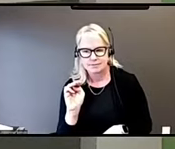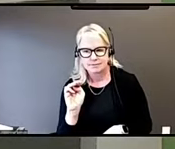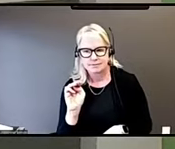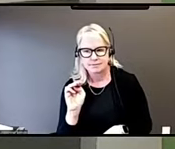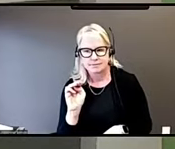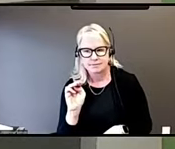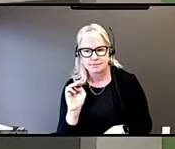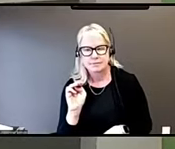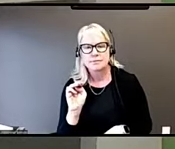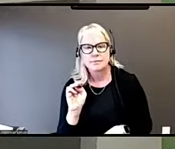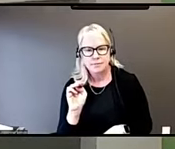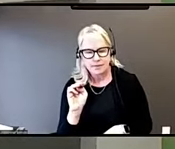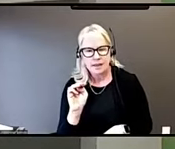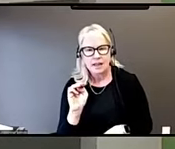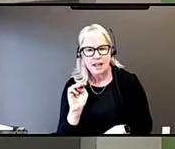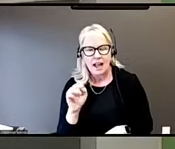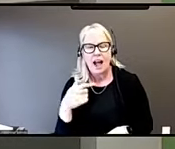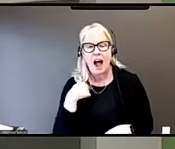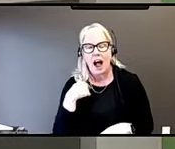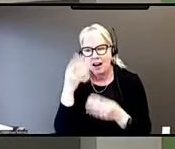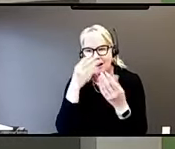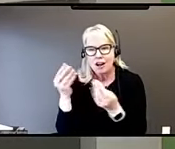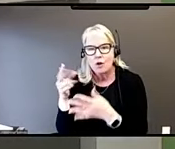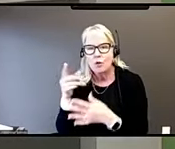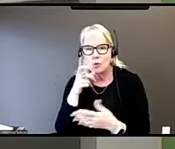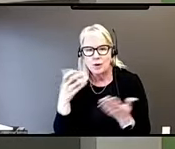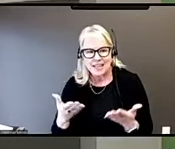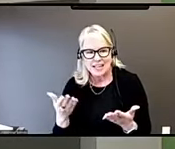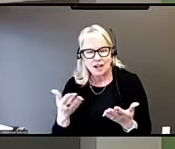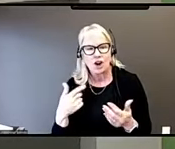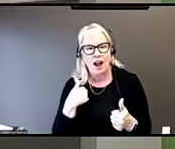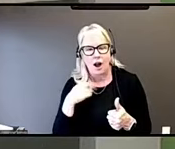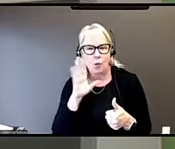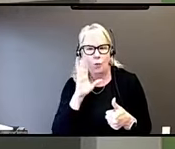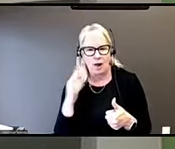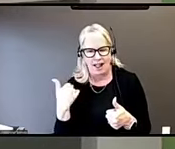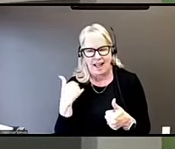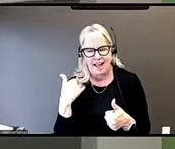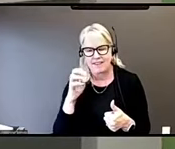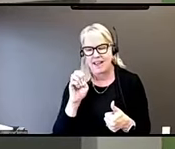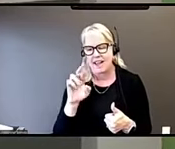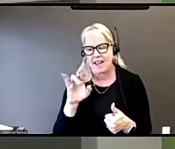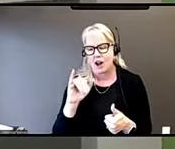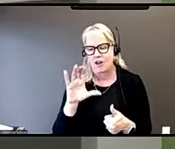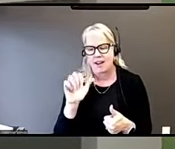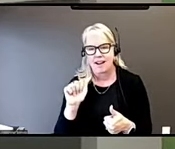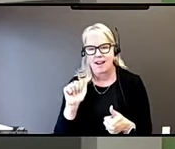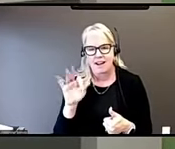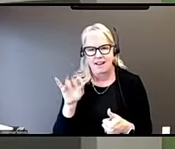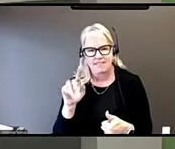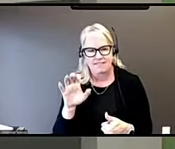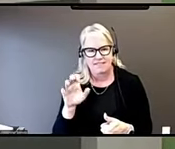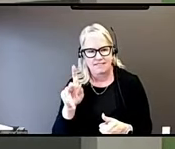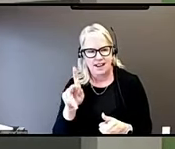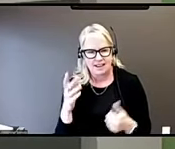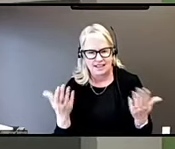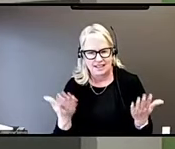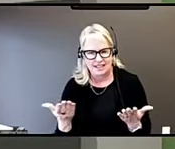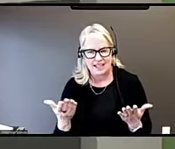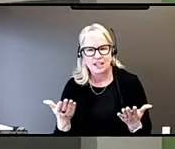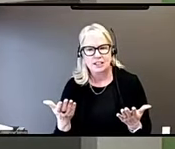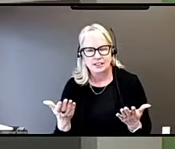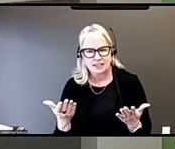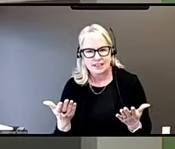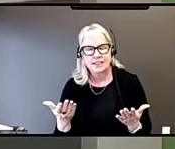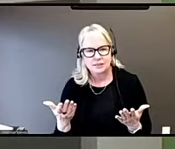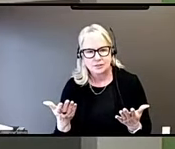We've indicated who's with us to answer some questions. We will hear from Erica Fleck in a few minutes. So I'll just say a few opening words and then turn things